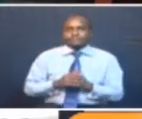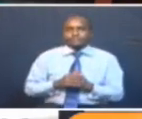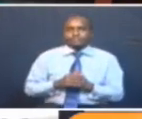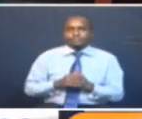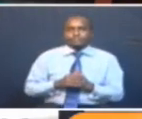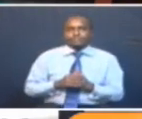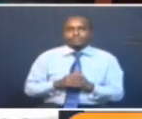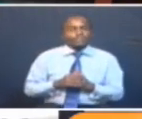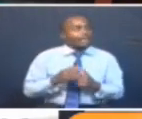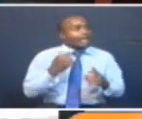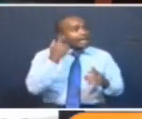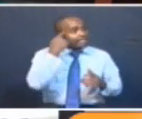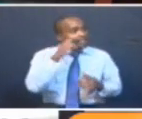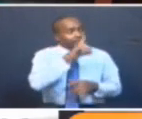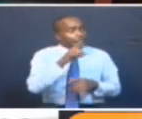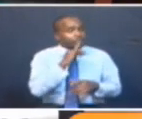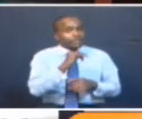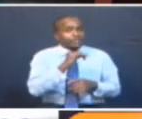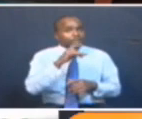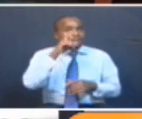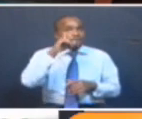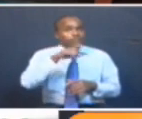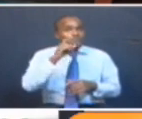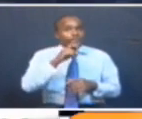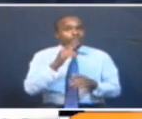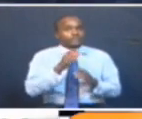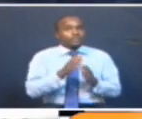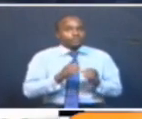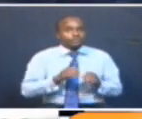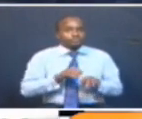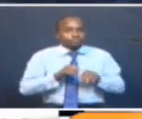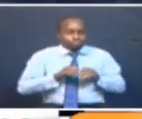I think that the question is that we need to cultivate this